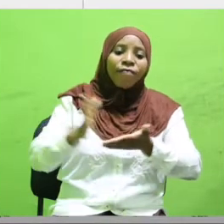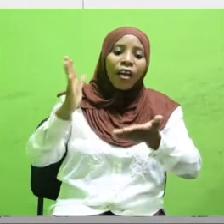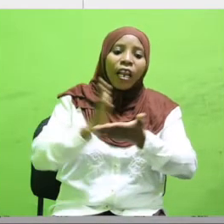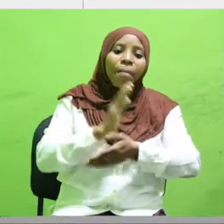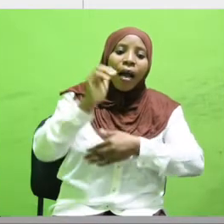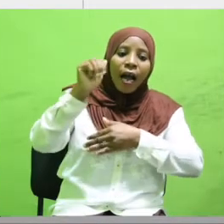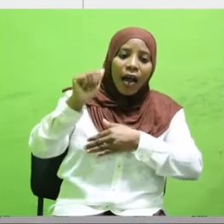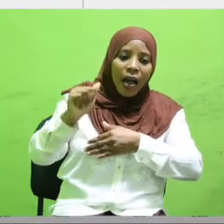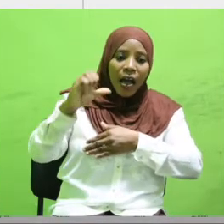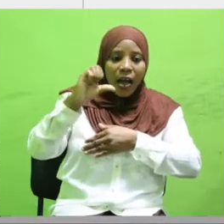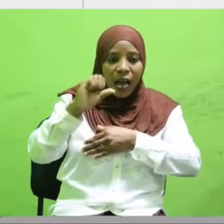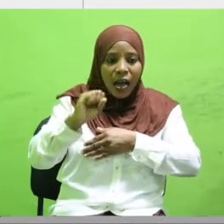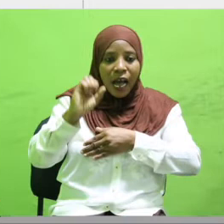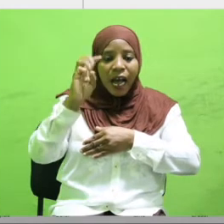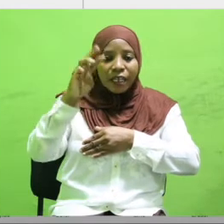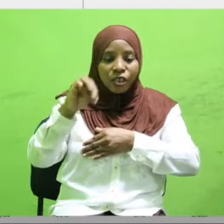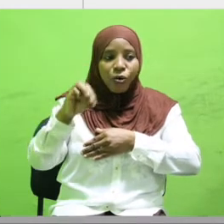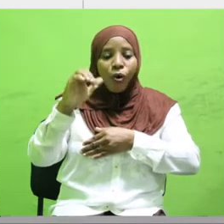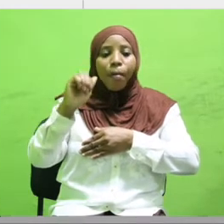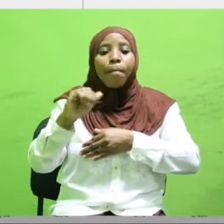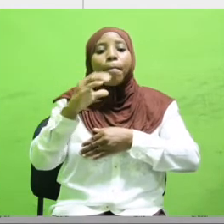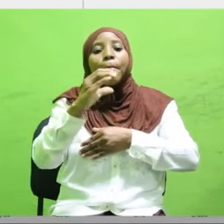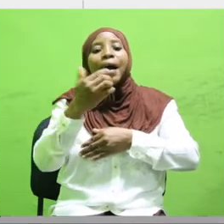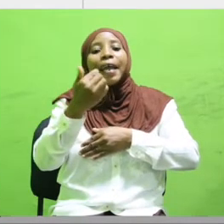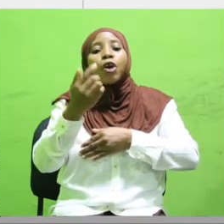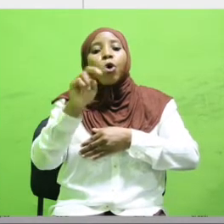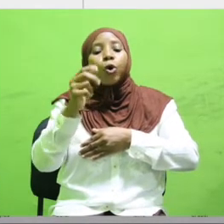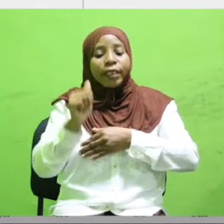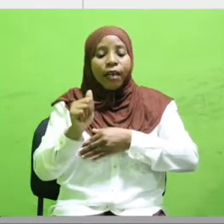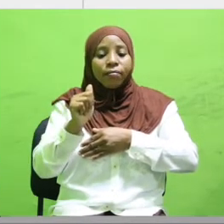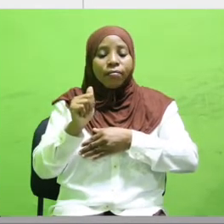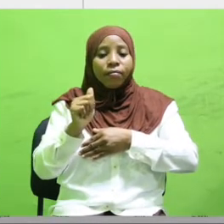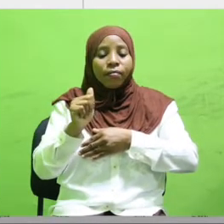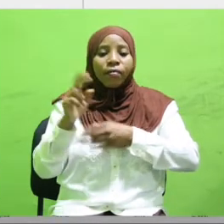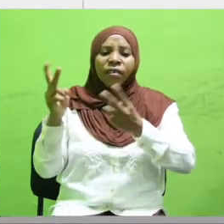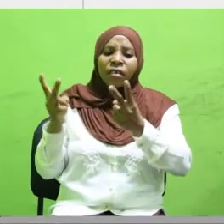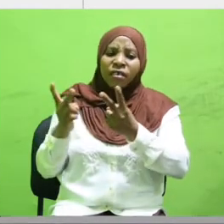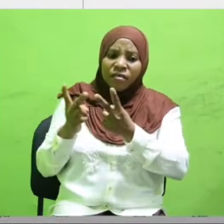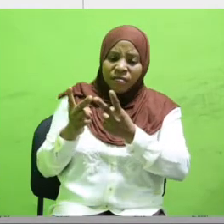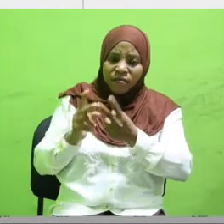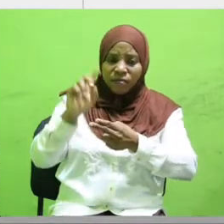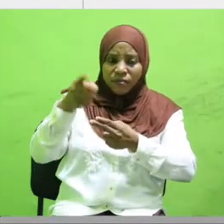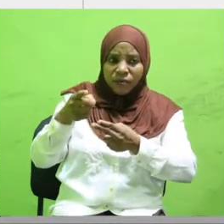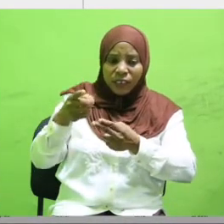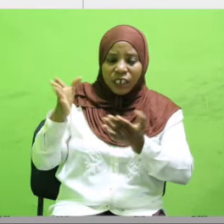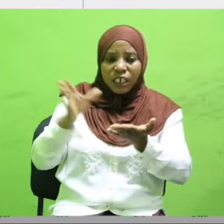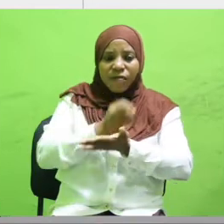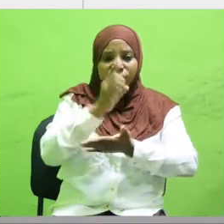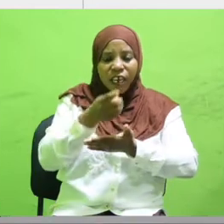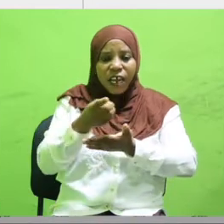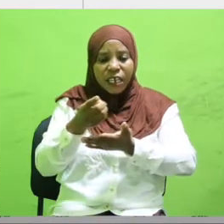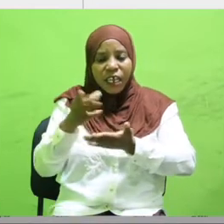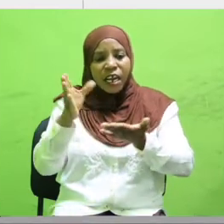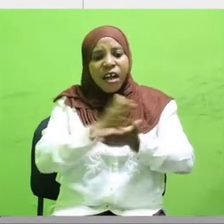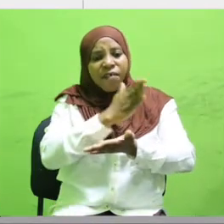we have seen phylum Zygomycota. Now we can see what are the characteristics of phylum